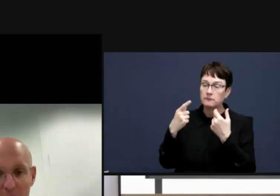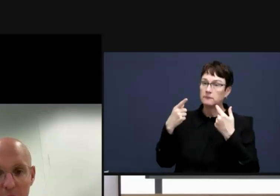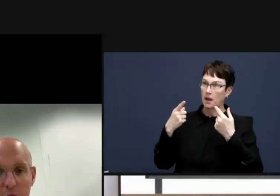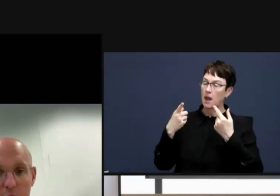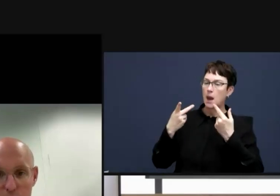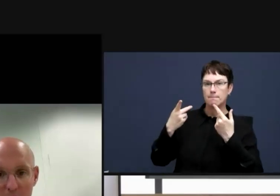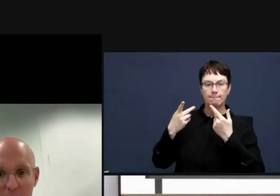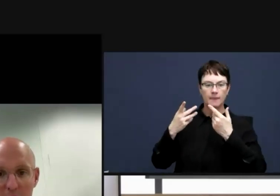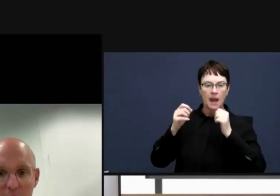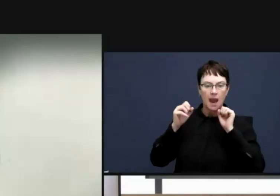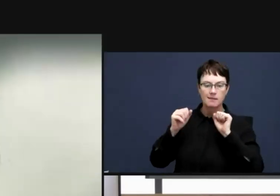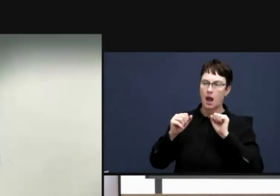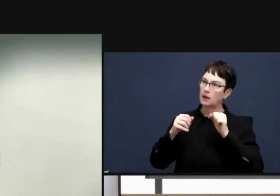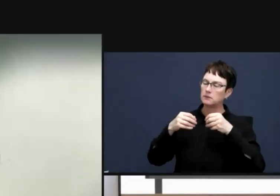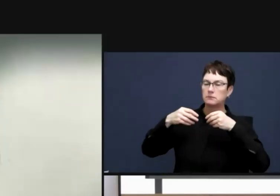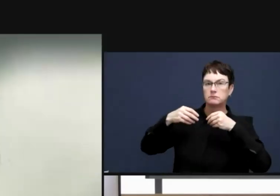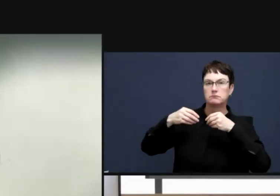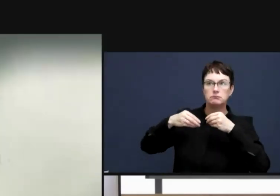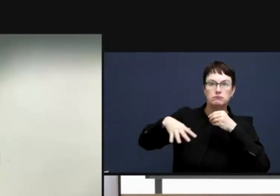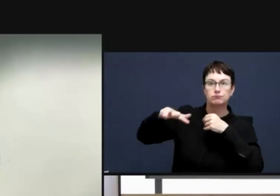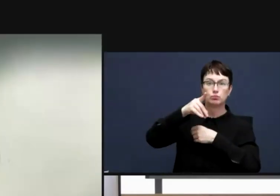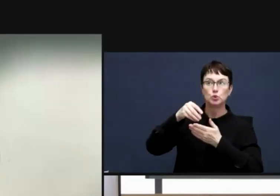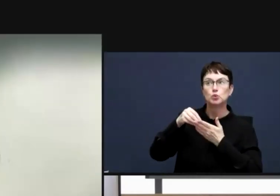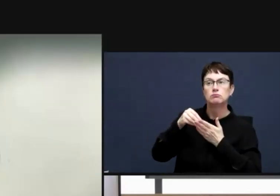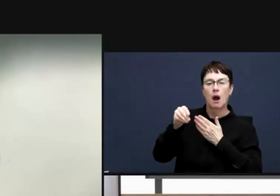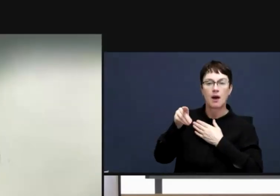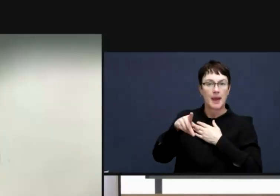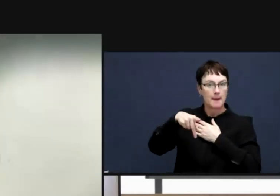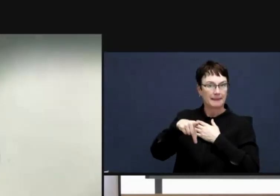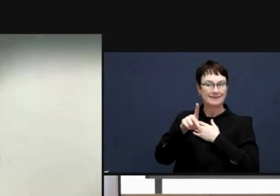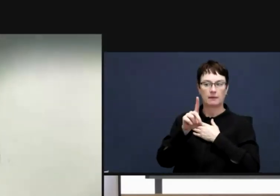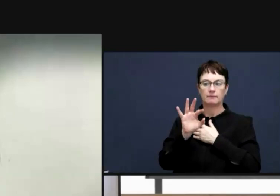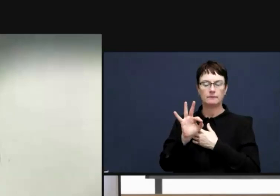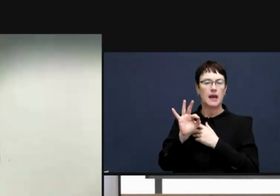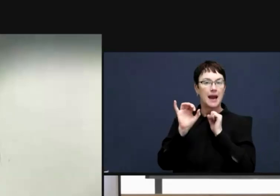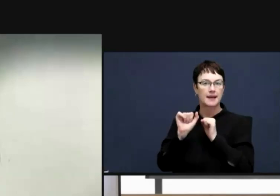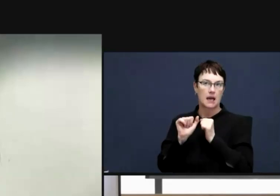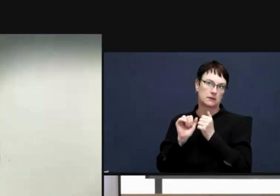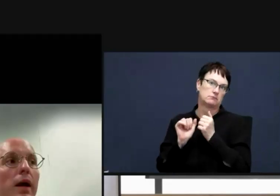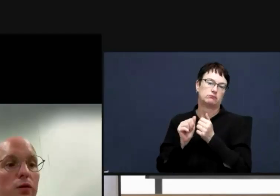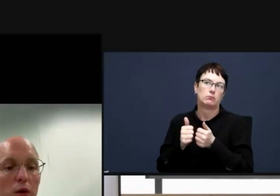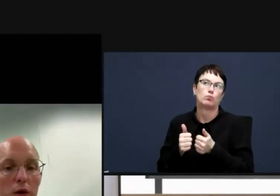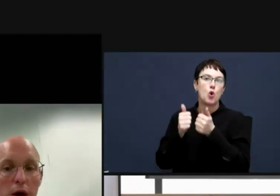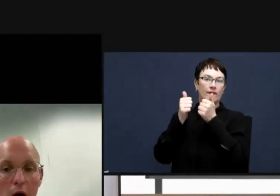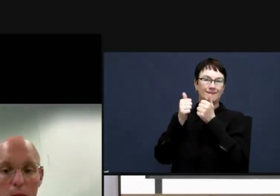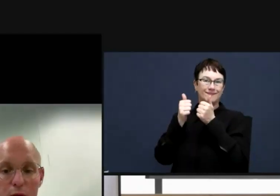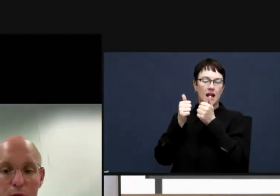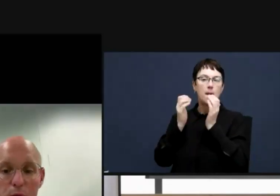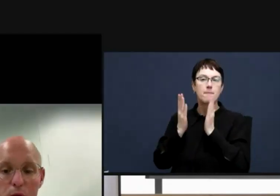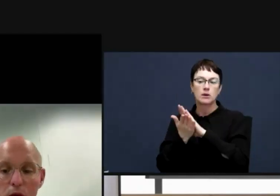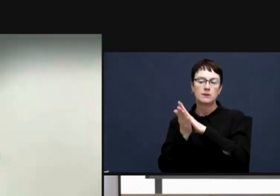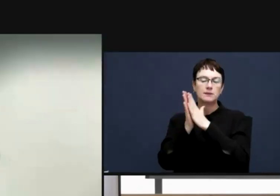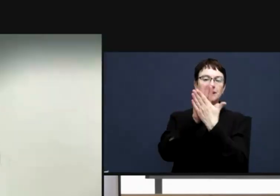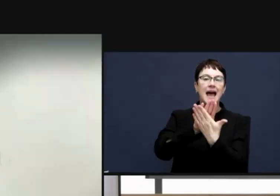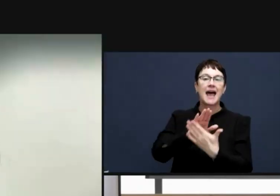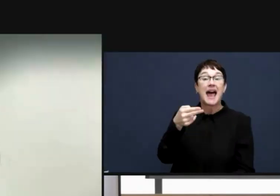making your PDF files better. Why not transfer all PDF files to HTML? And Adobe helps